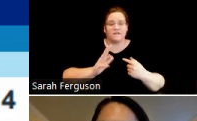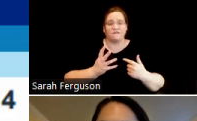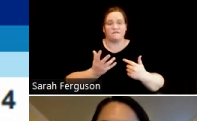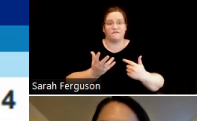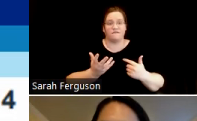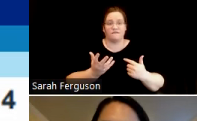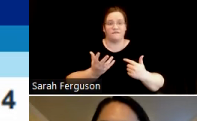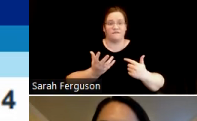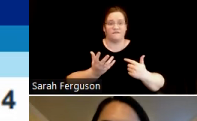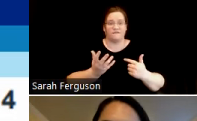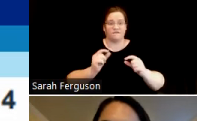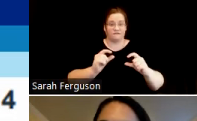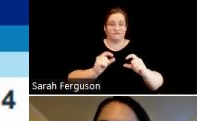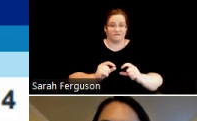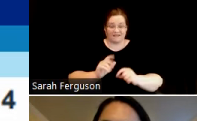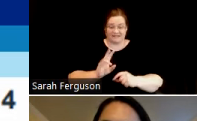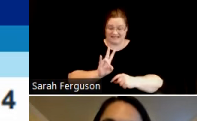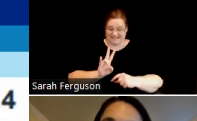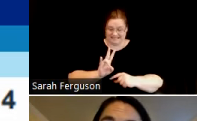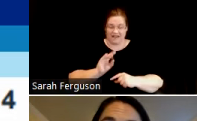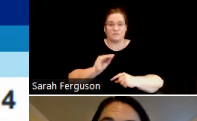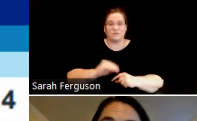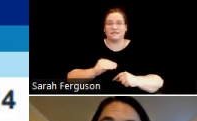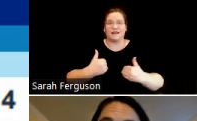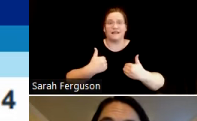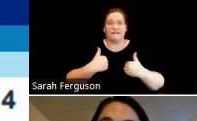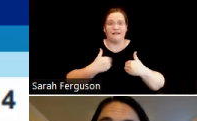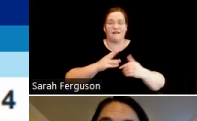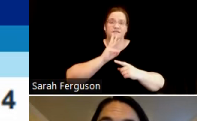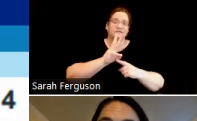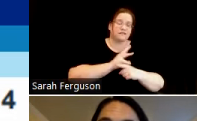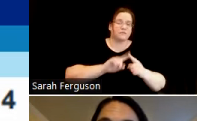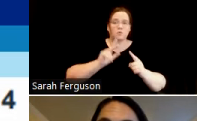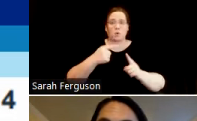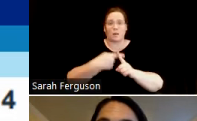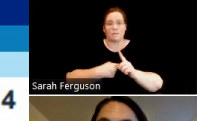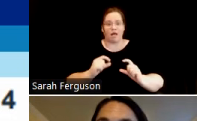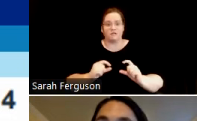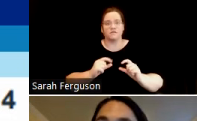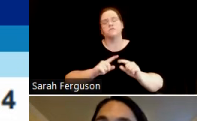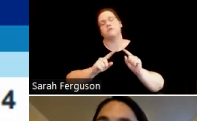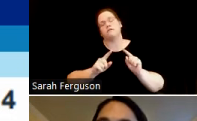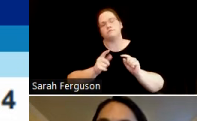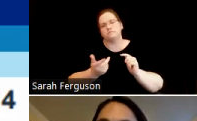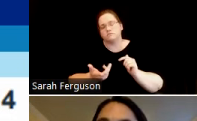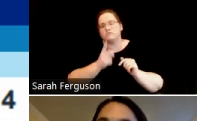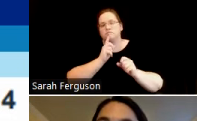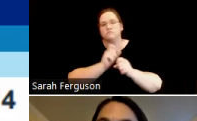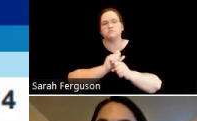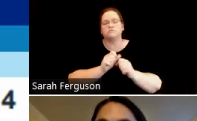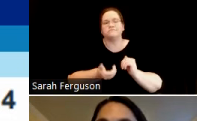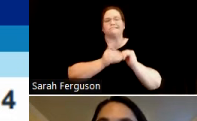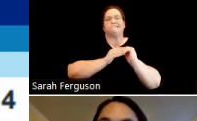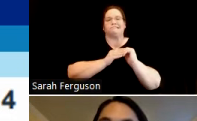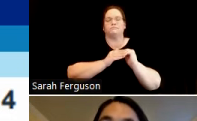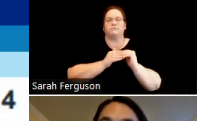to 23-month-olds had fever after their second dose. That's still a pretty small number having fever, but there was a little bit of a difference. But as you can